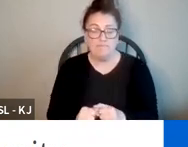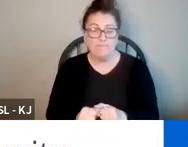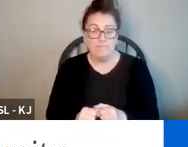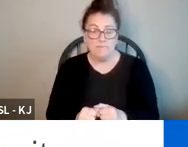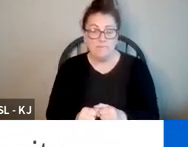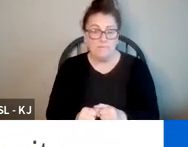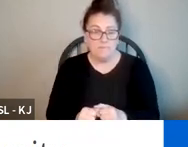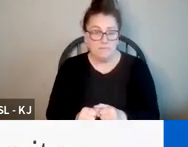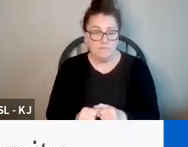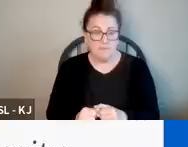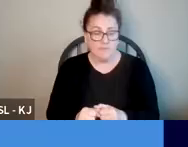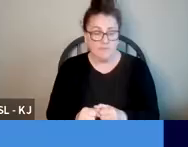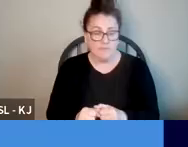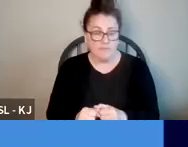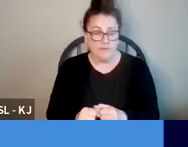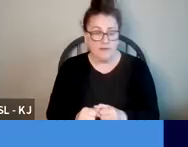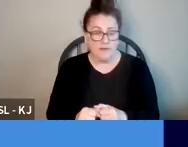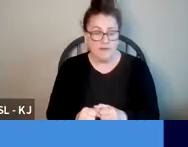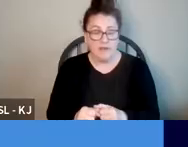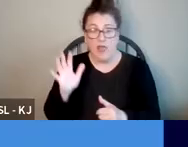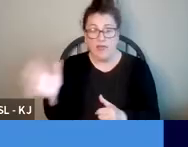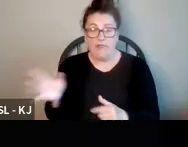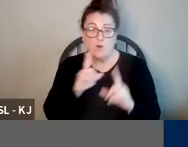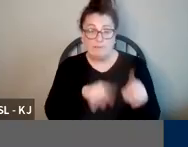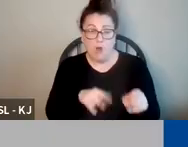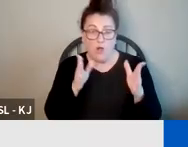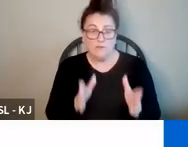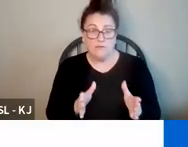others. A little bit about those respondents.